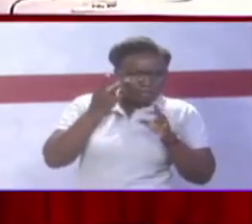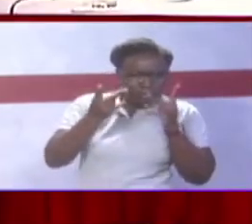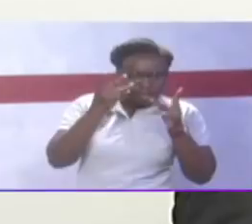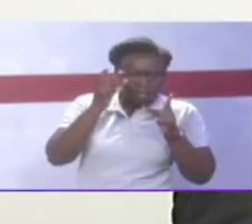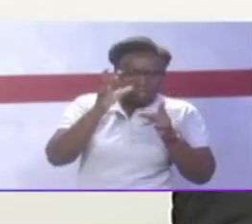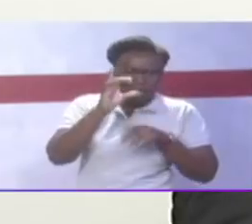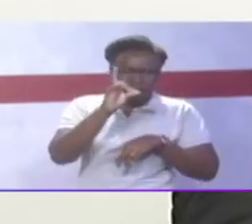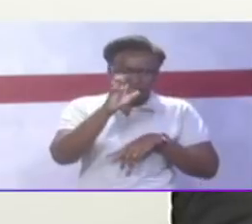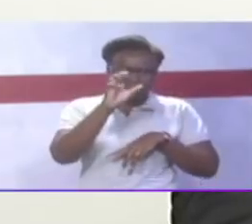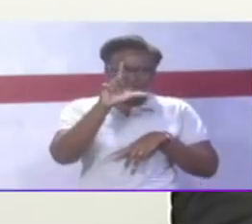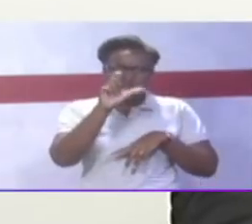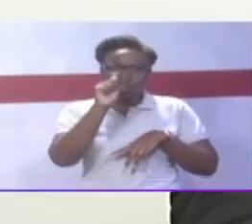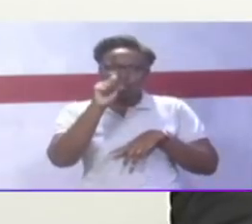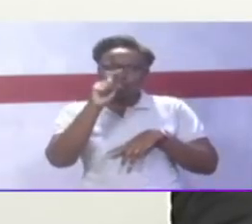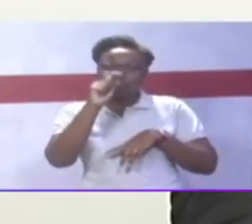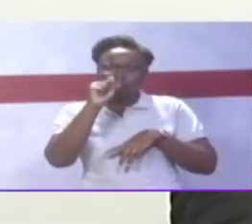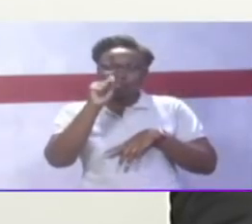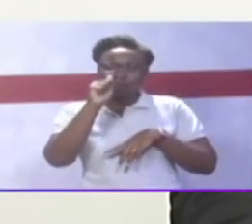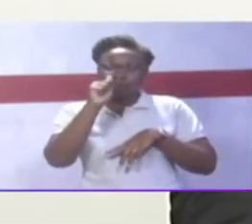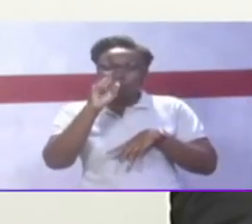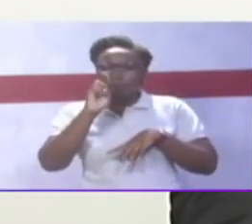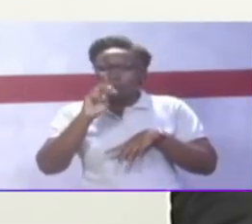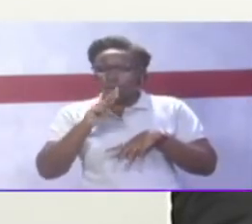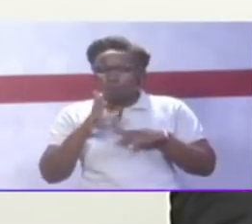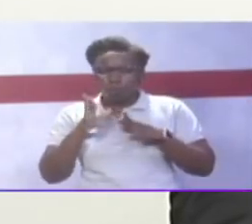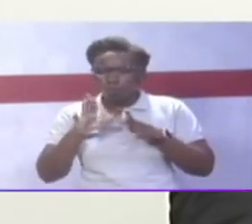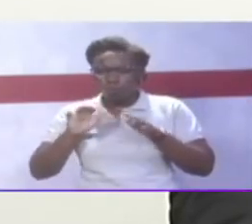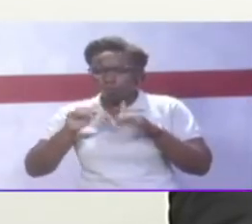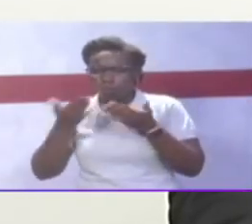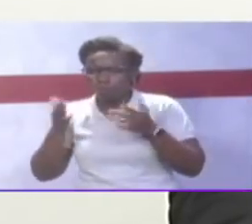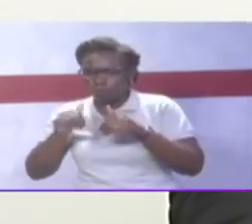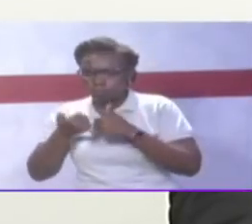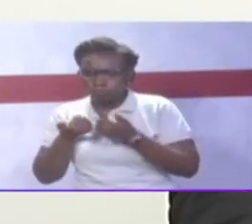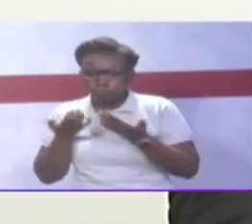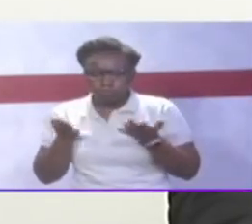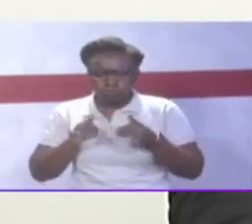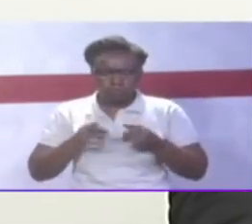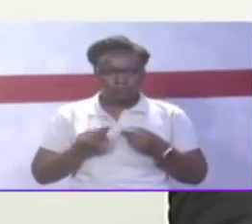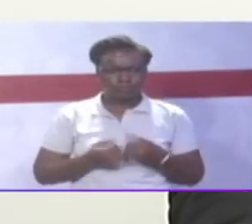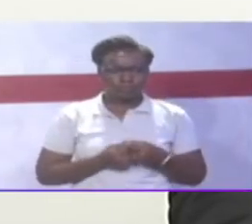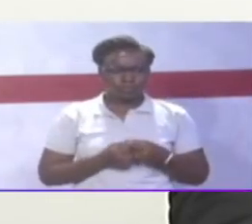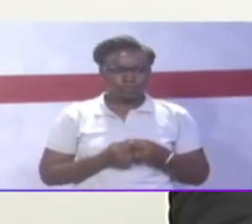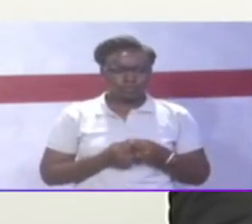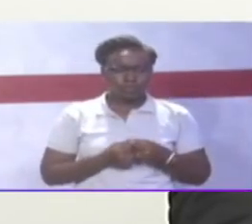bit of it. So basically, in terms of the 5 cases, there have been